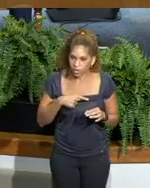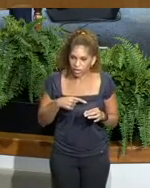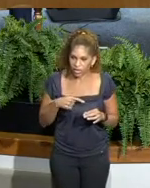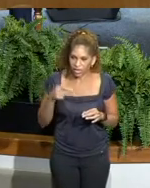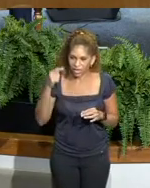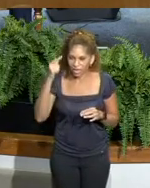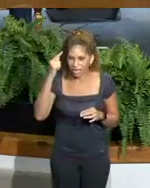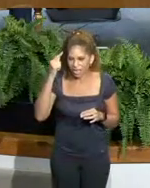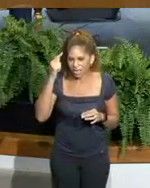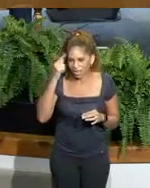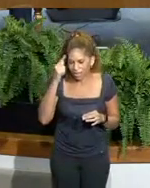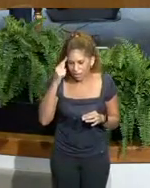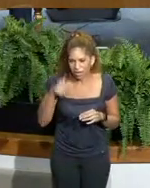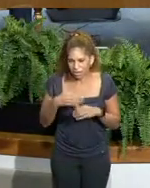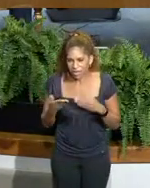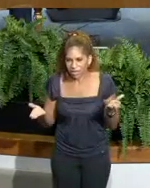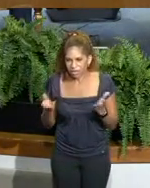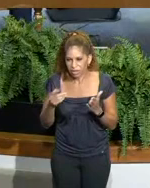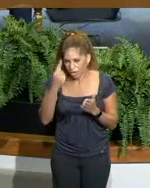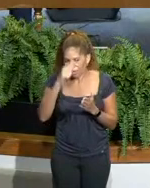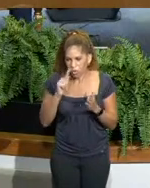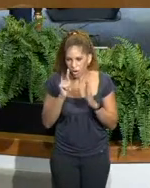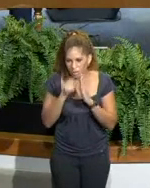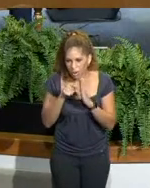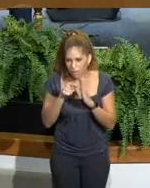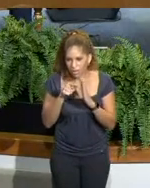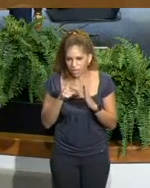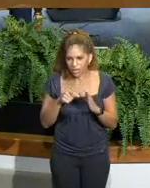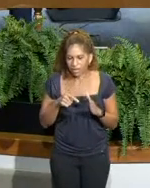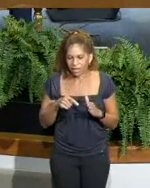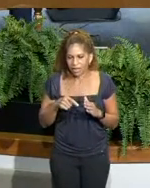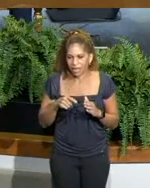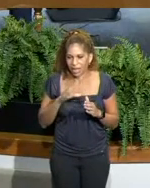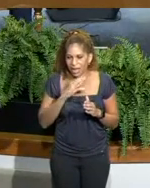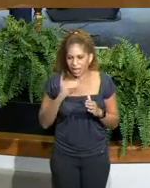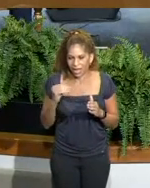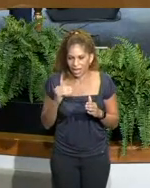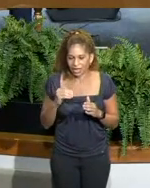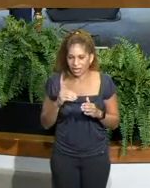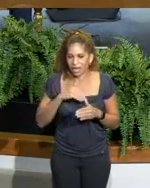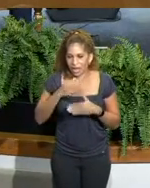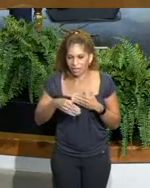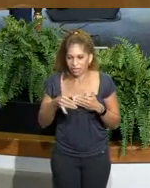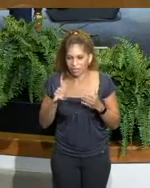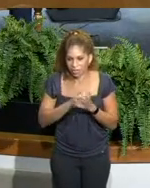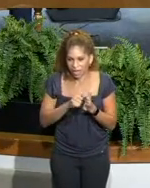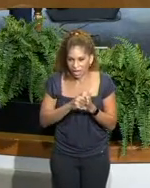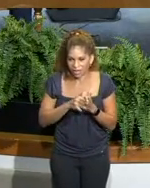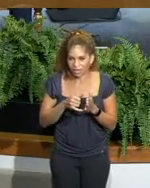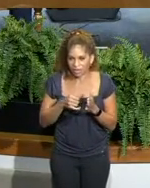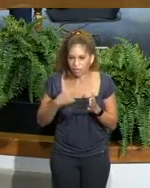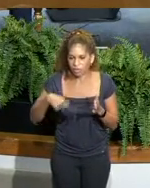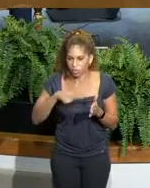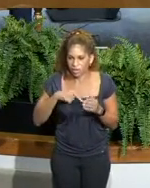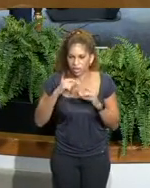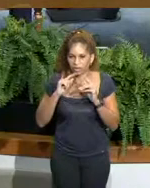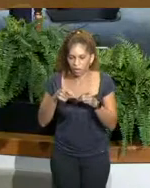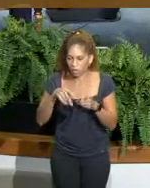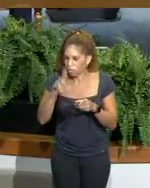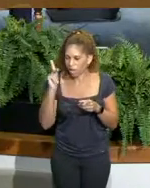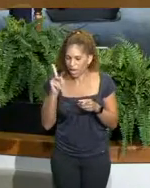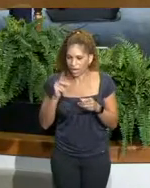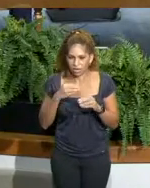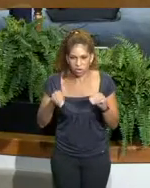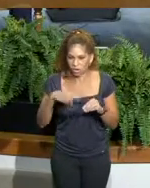a moment, and then we have a massive mean and regressive relapse. No one person, no